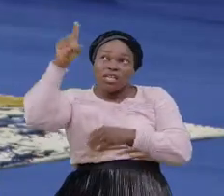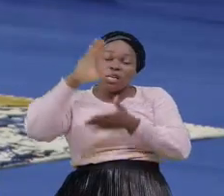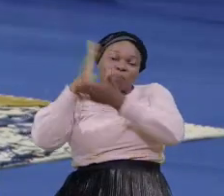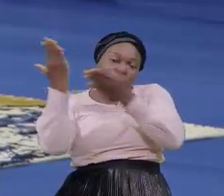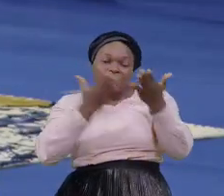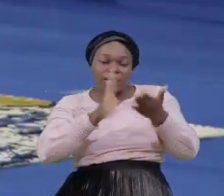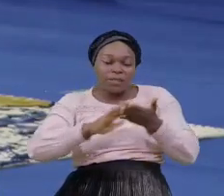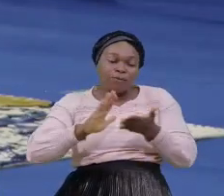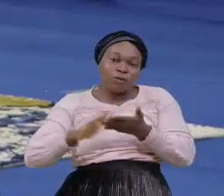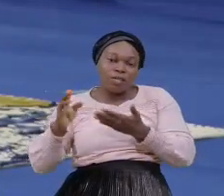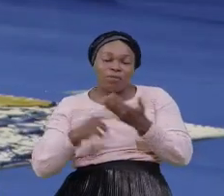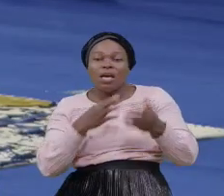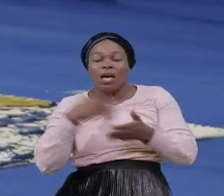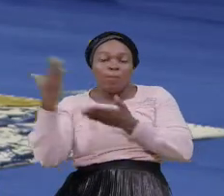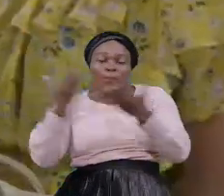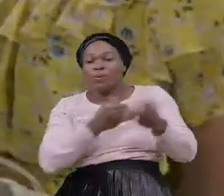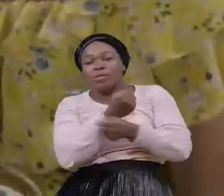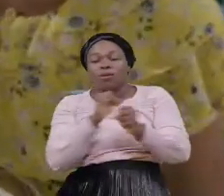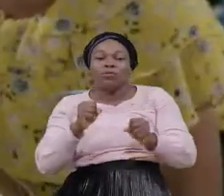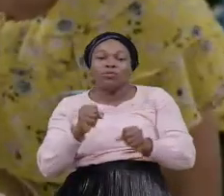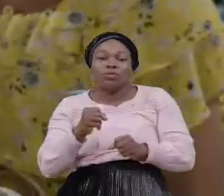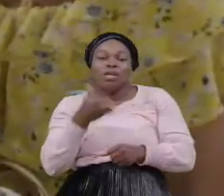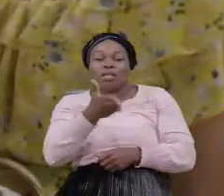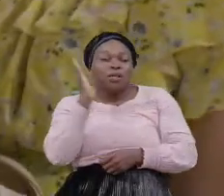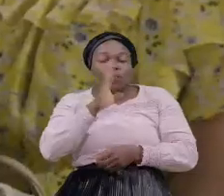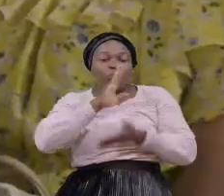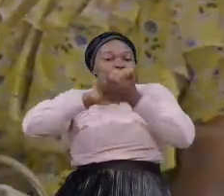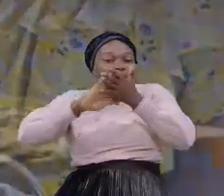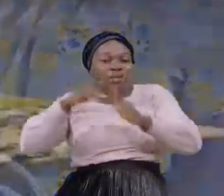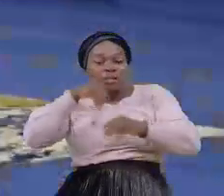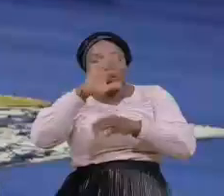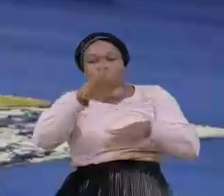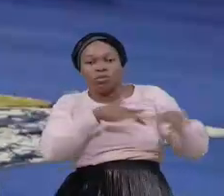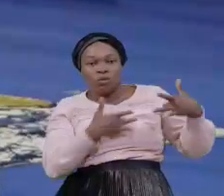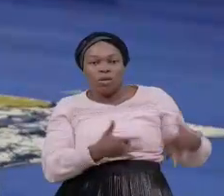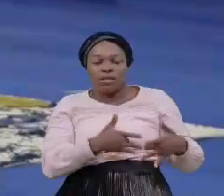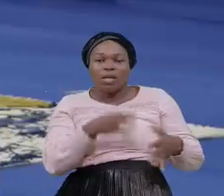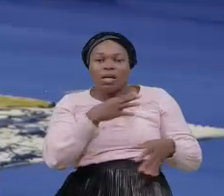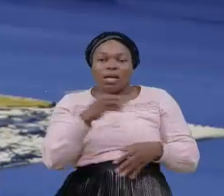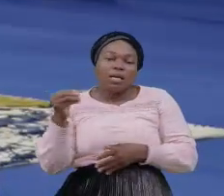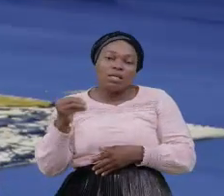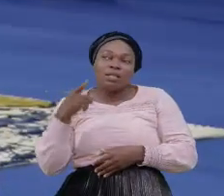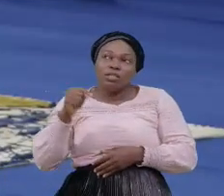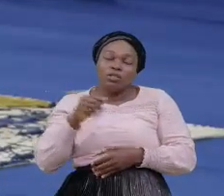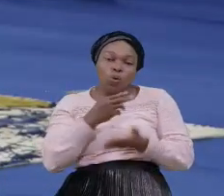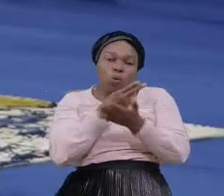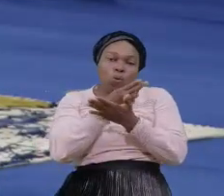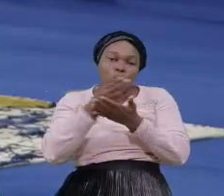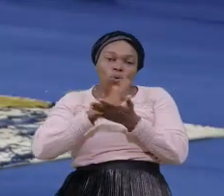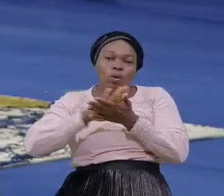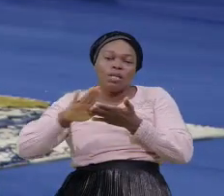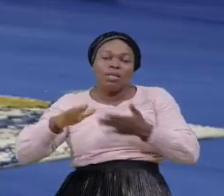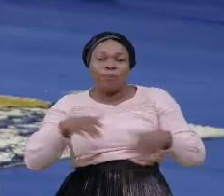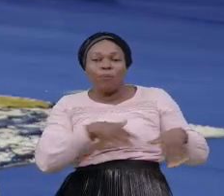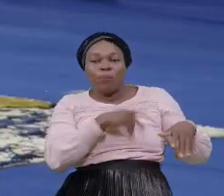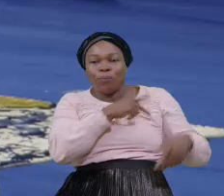salvation, there'll be peace in your heart. And he is the Holy Prince. And he gives dominion.